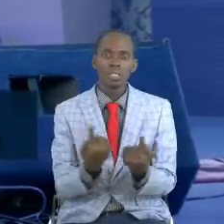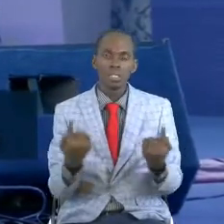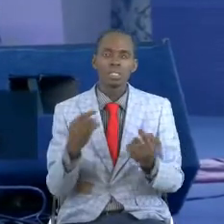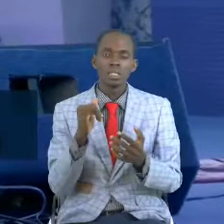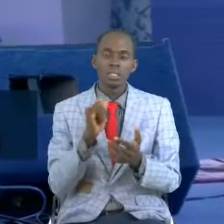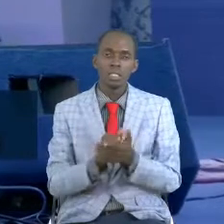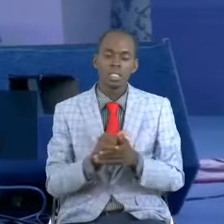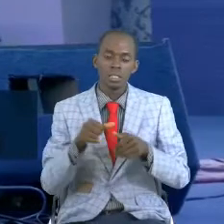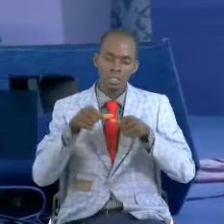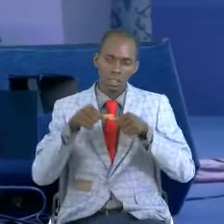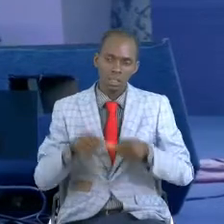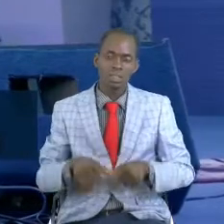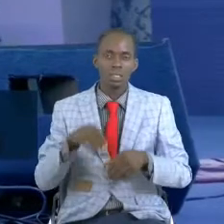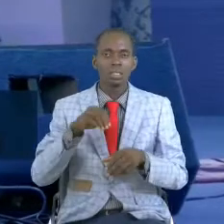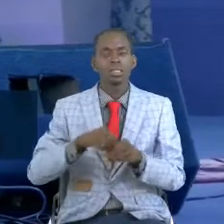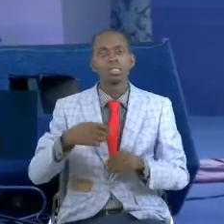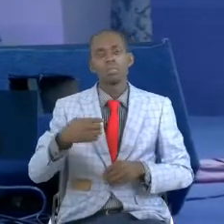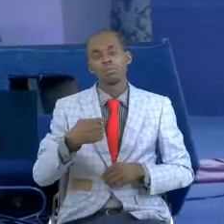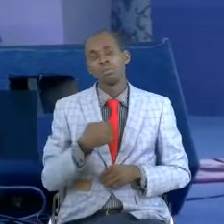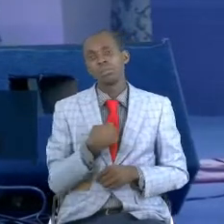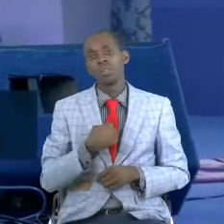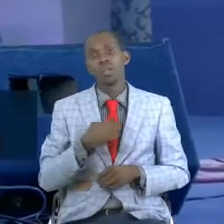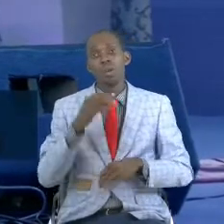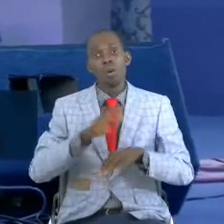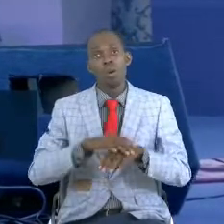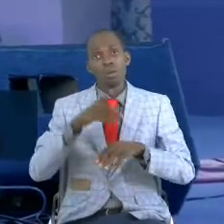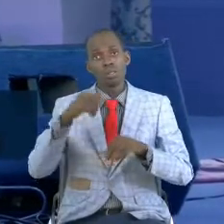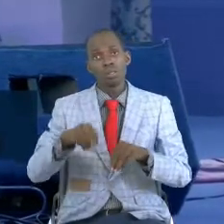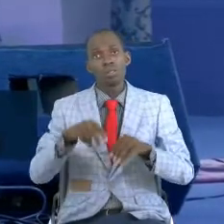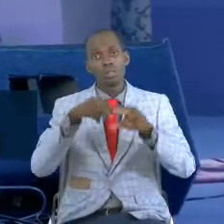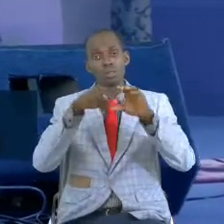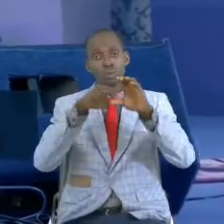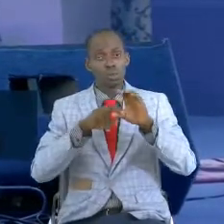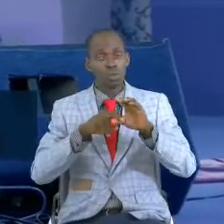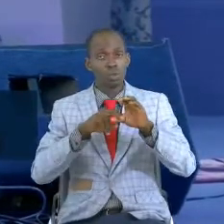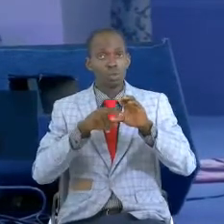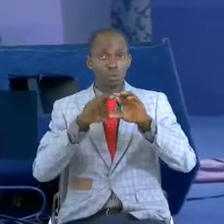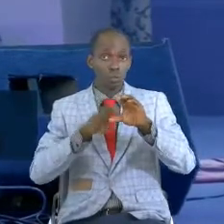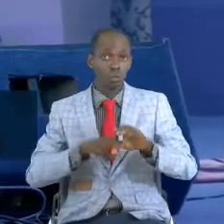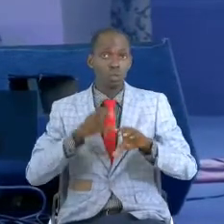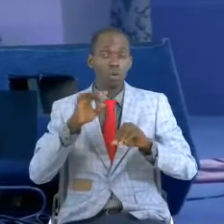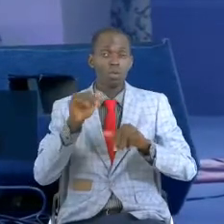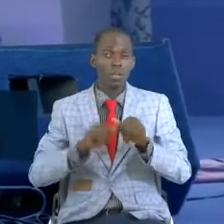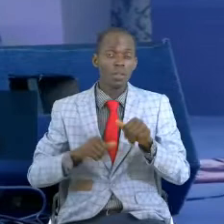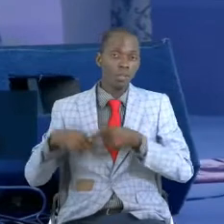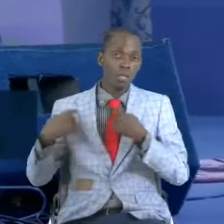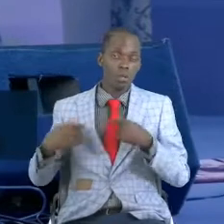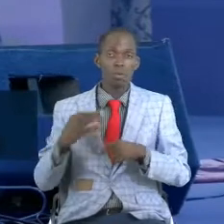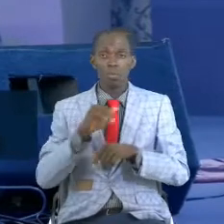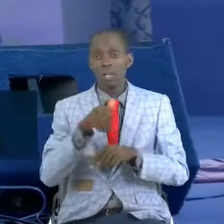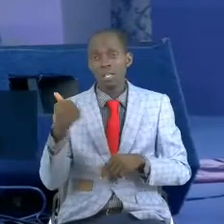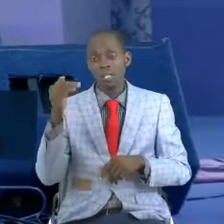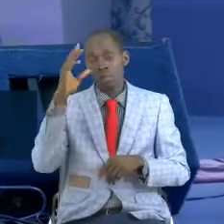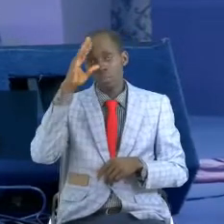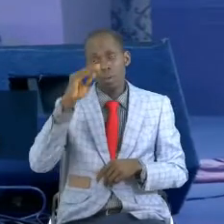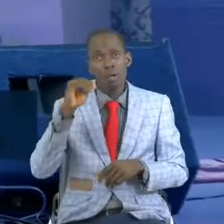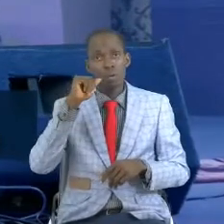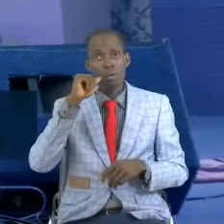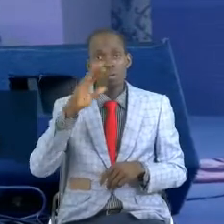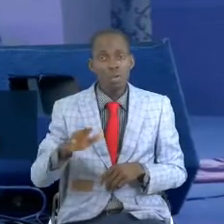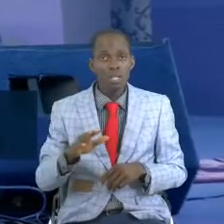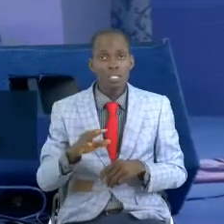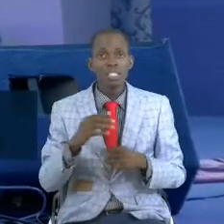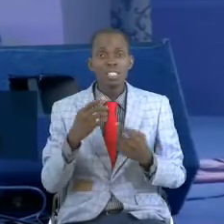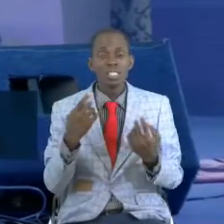in me. On the throne of every heart of any man, any woman, sin sits on